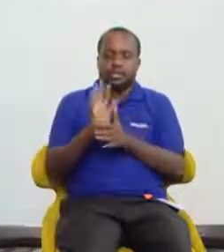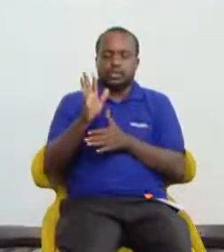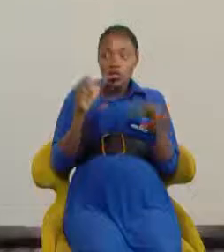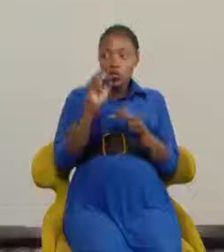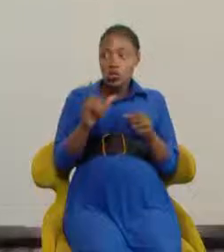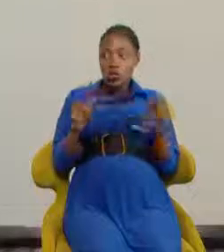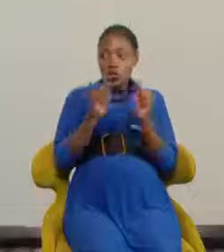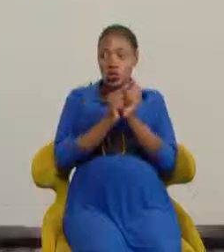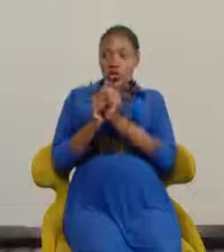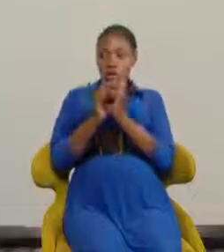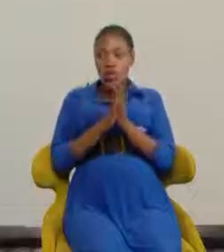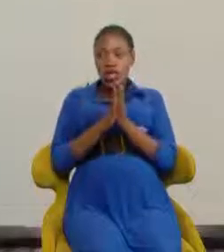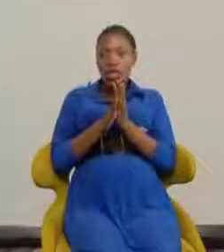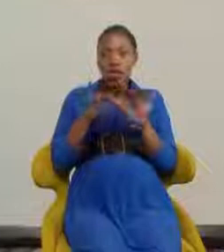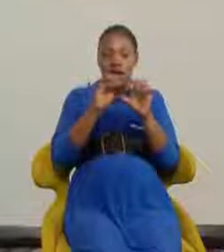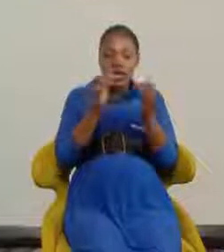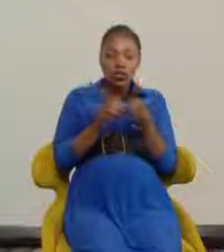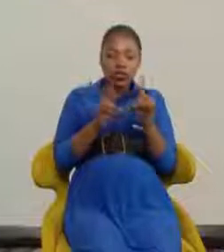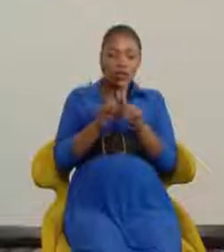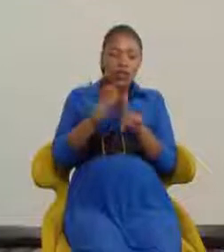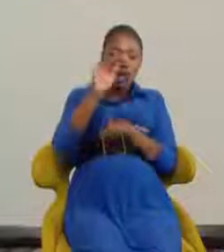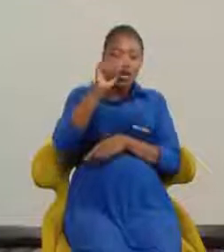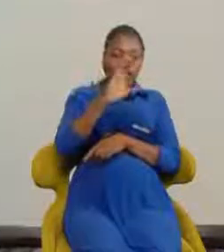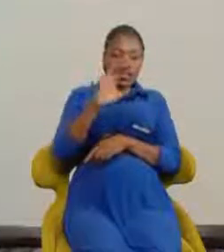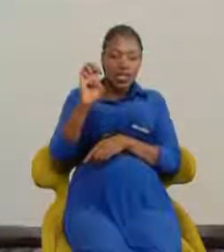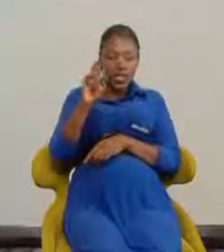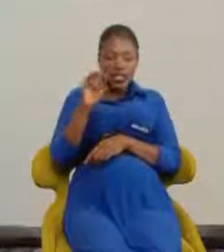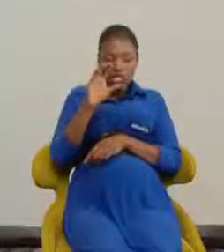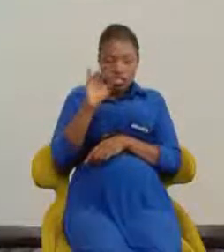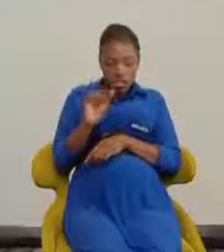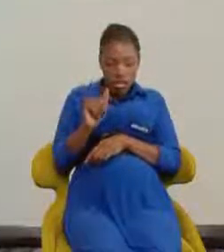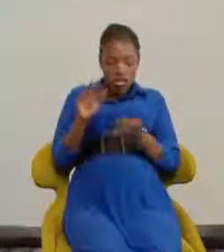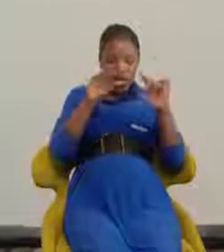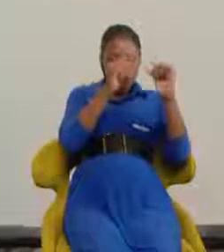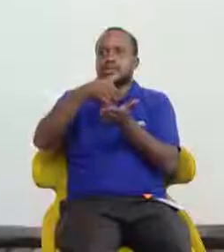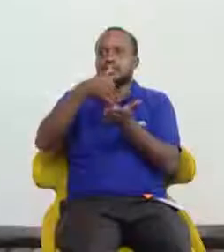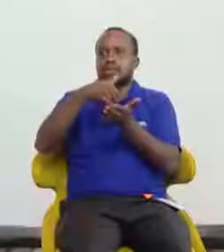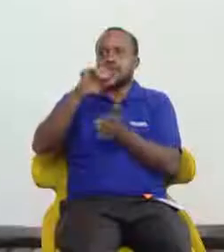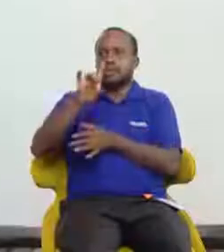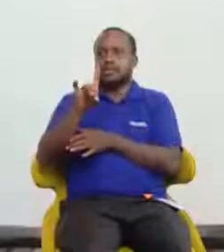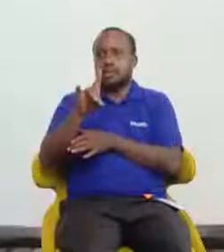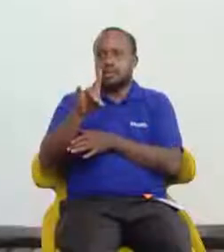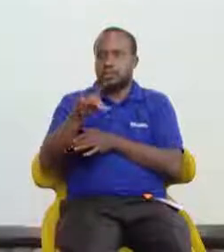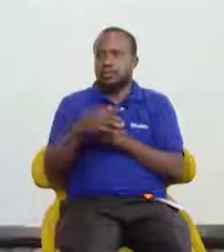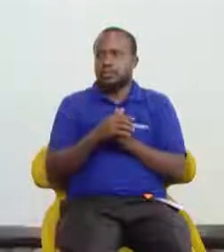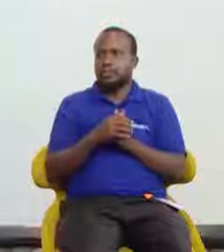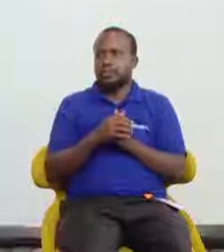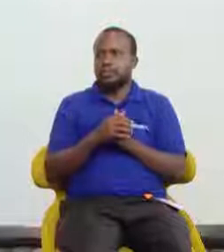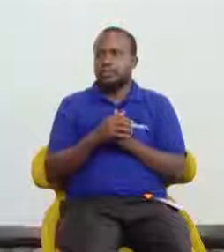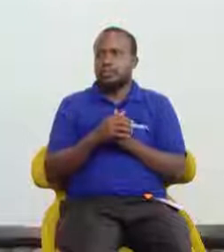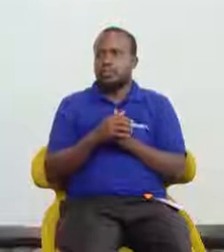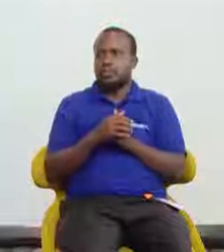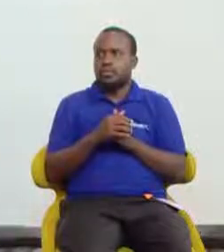your stories, what you are doing to promote inclusive education, or whatever you are doing.